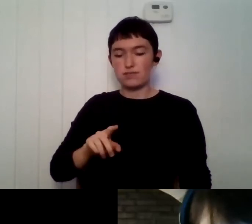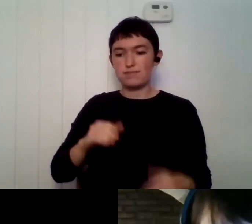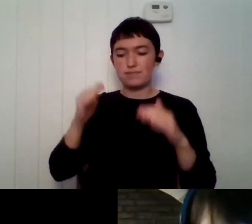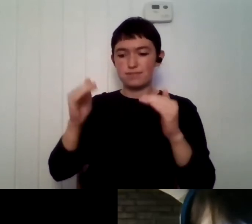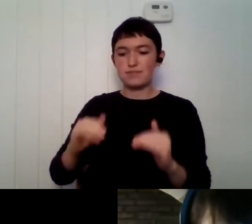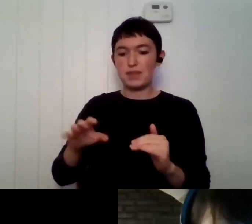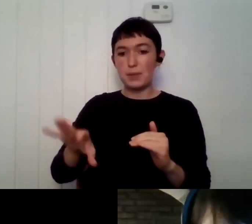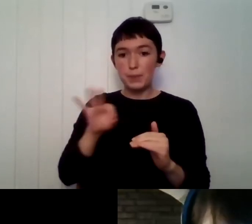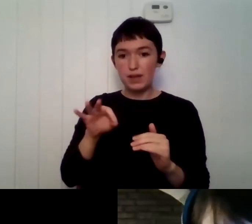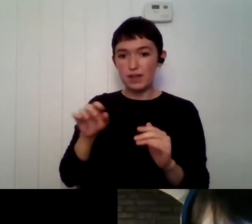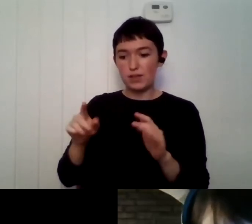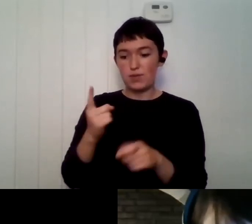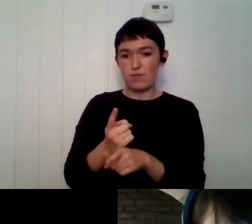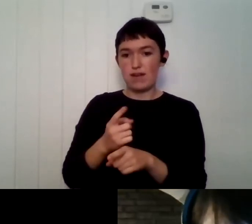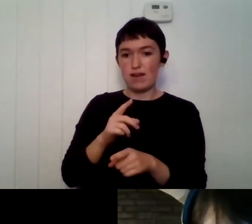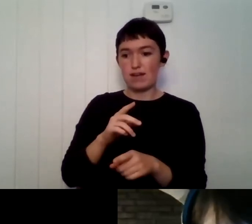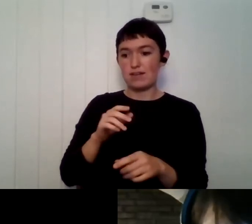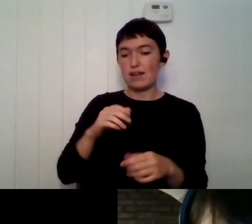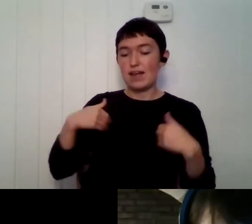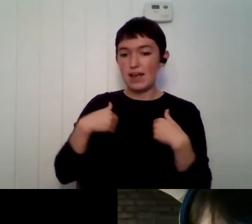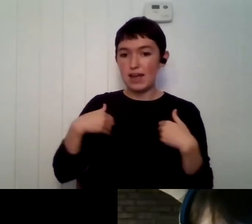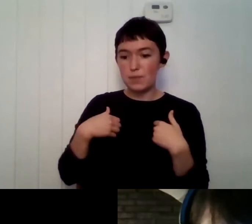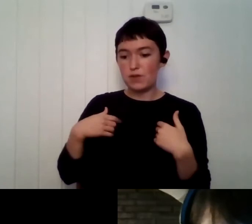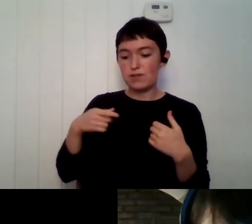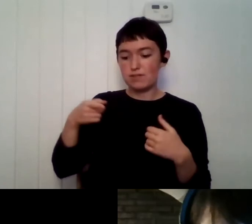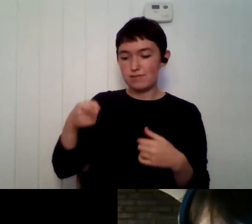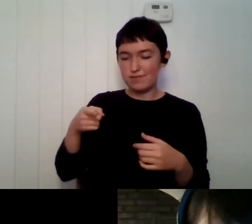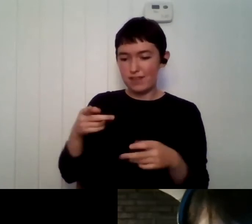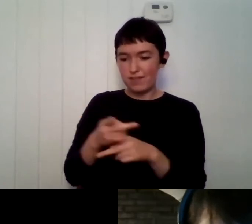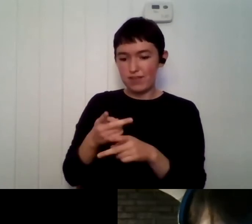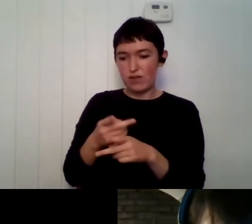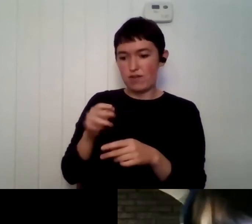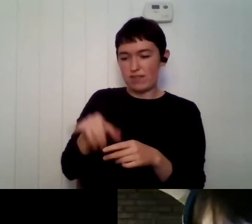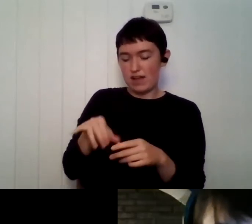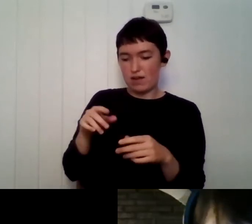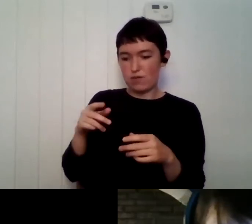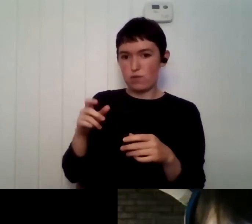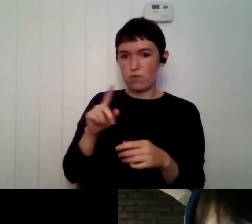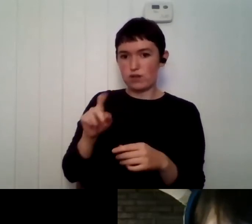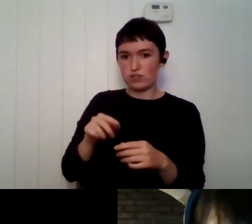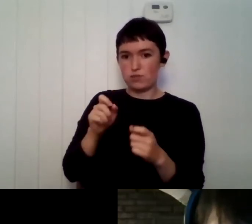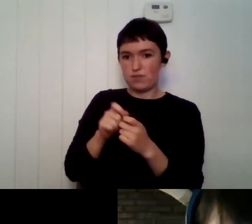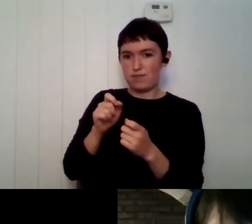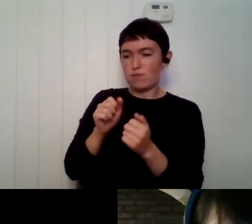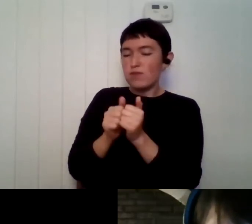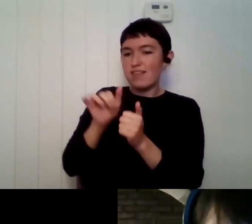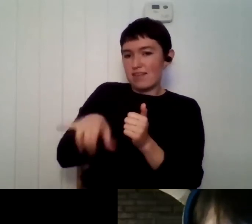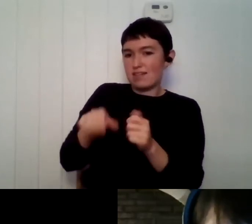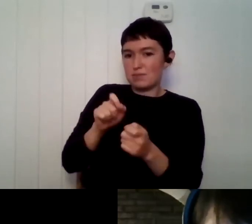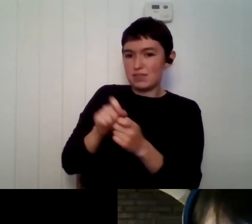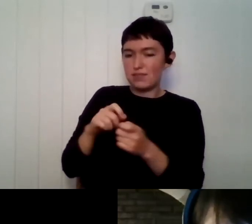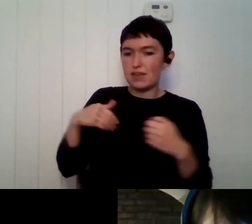to ask that question. So there's no like broad answer for this is the easiest of the